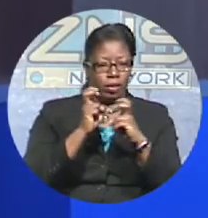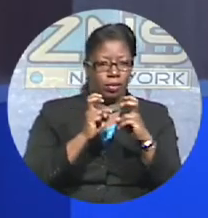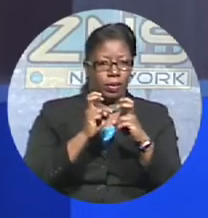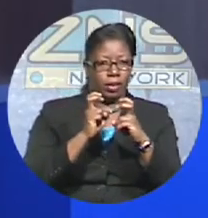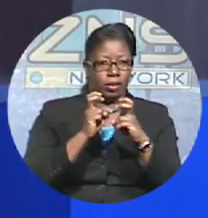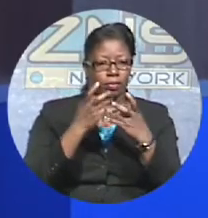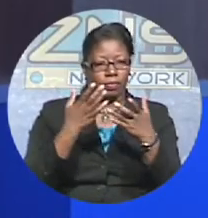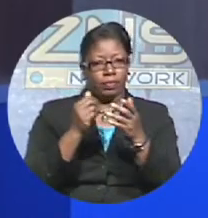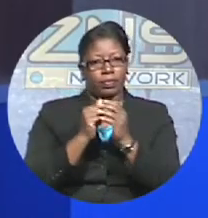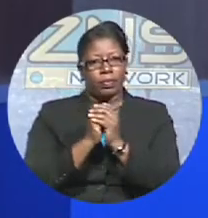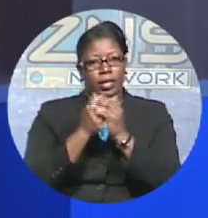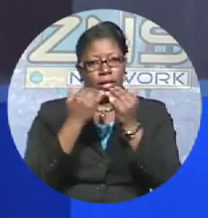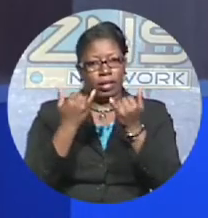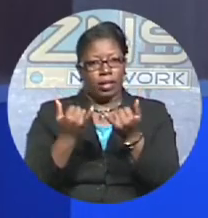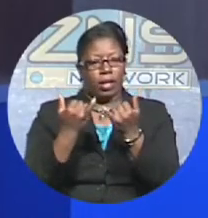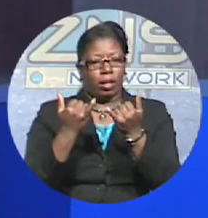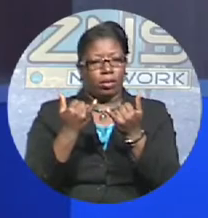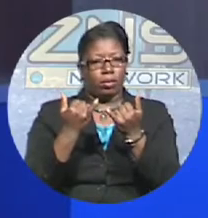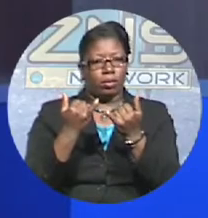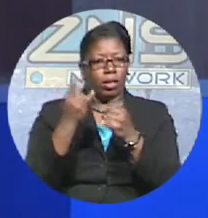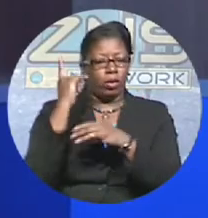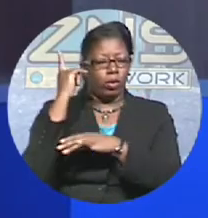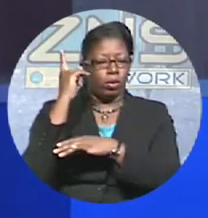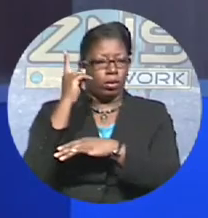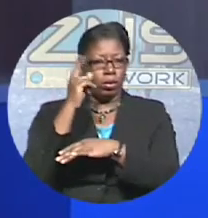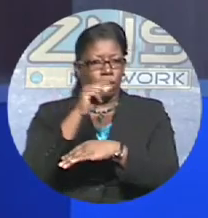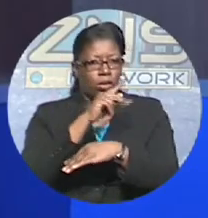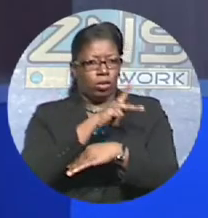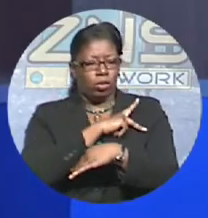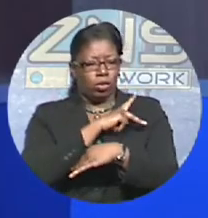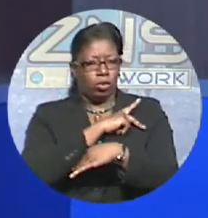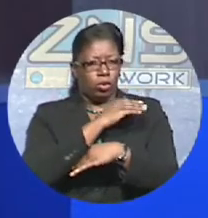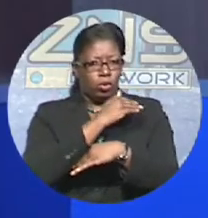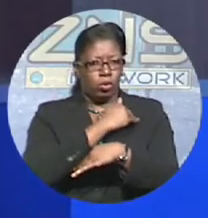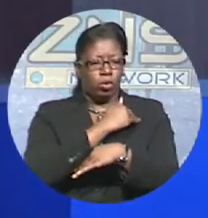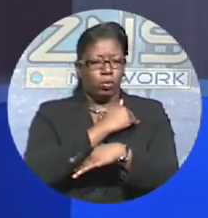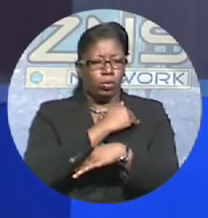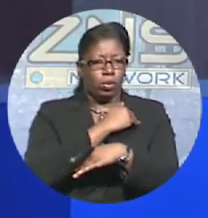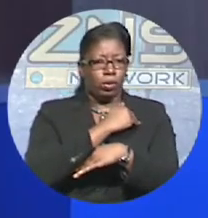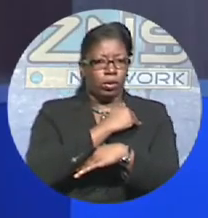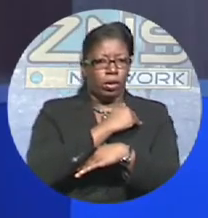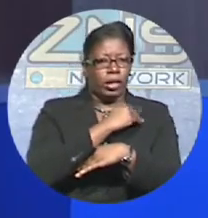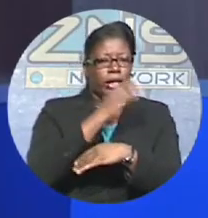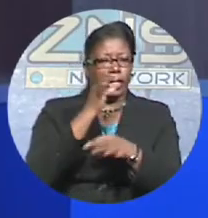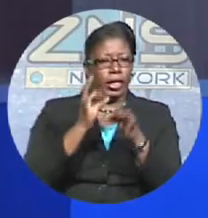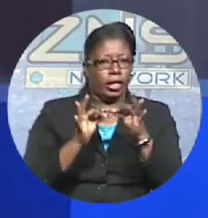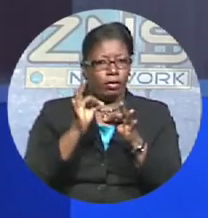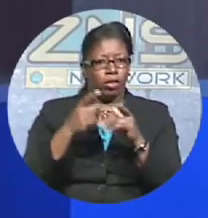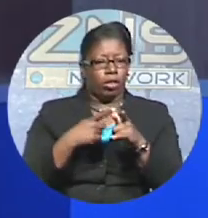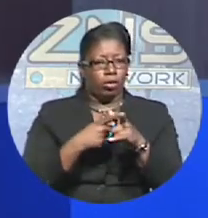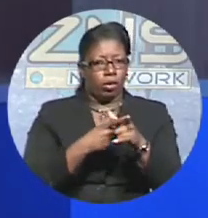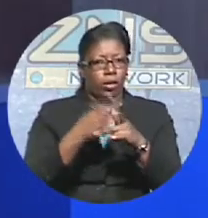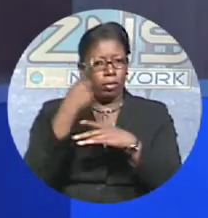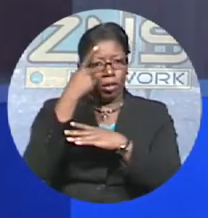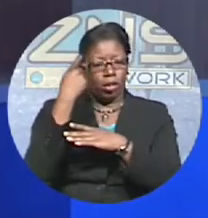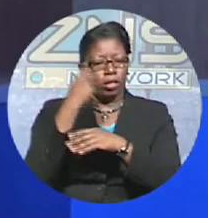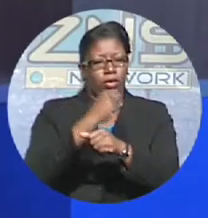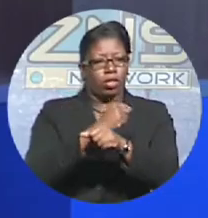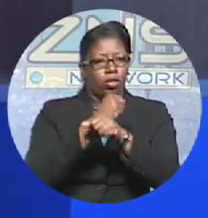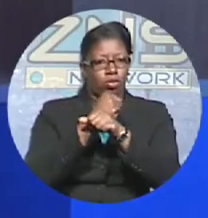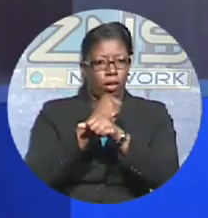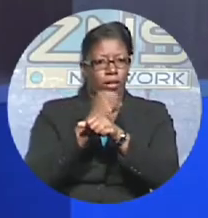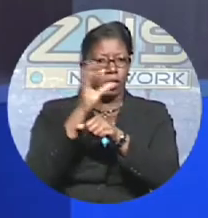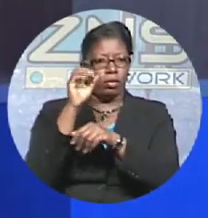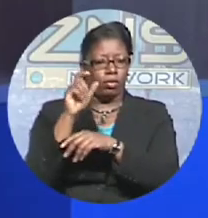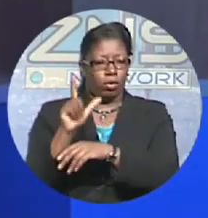compete following his arrest last week in Tallahassee, Florida on gun-related charges. This is what B3A's boss Mike Sands had to say about the matter